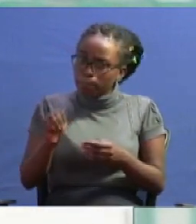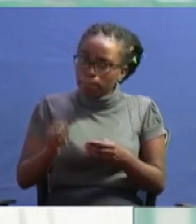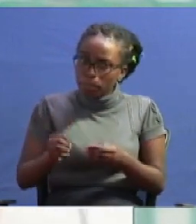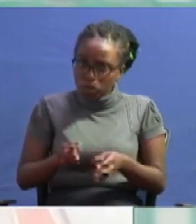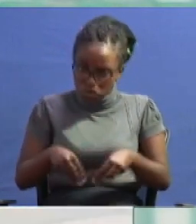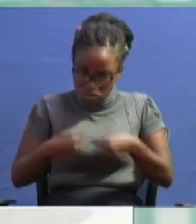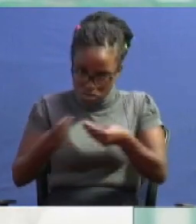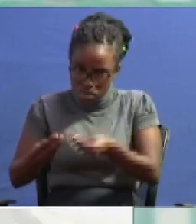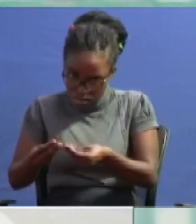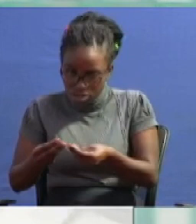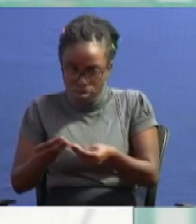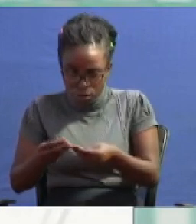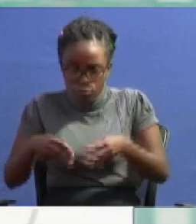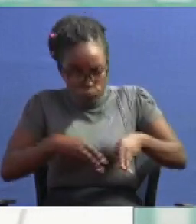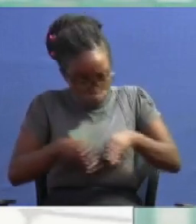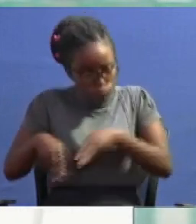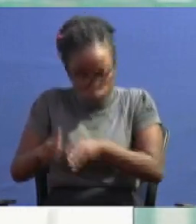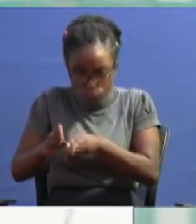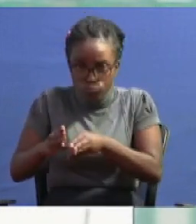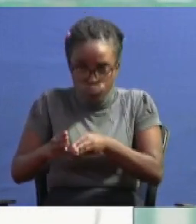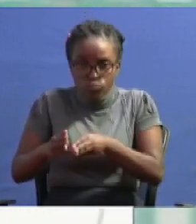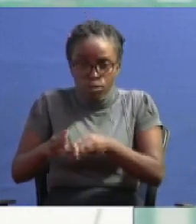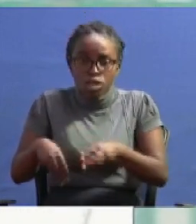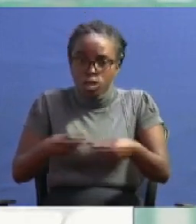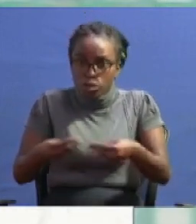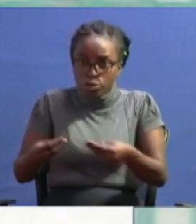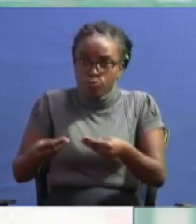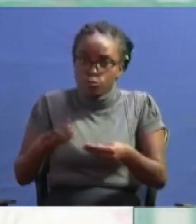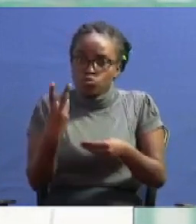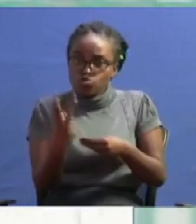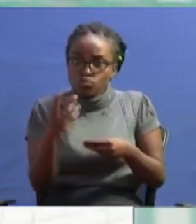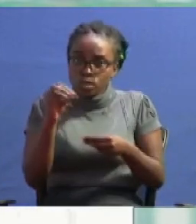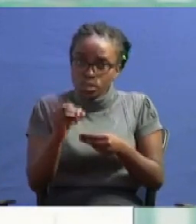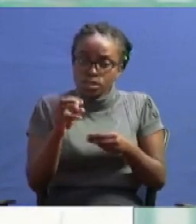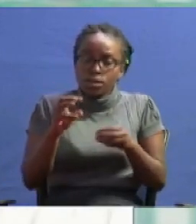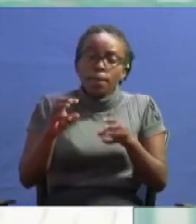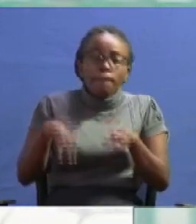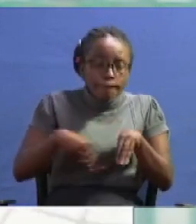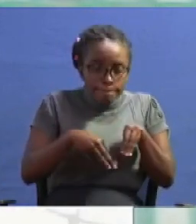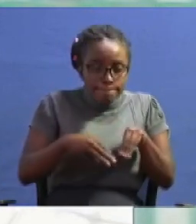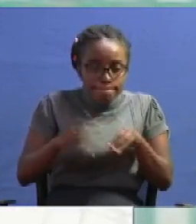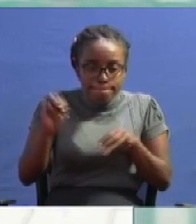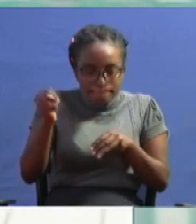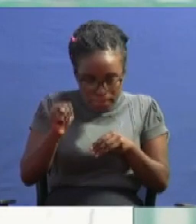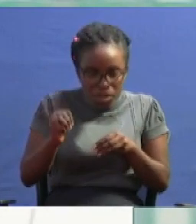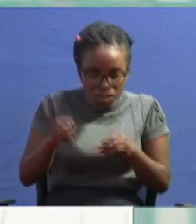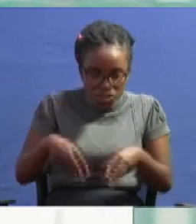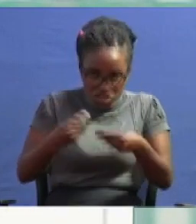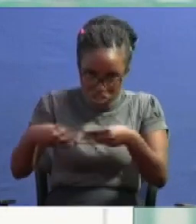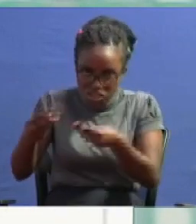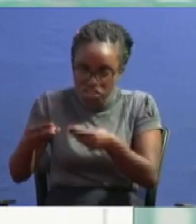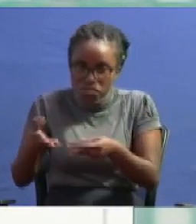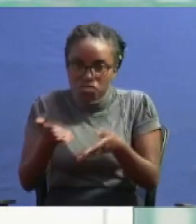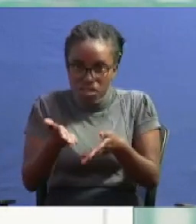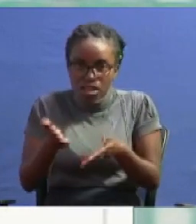them we give them the $1 million. If we have 20 million to spare, we give them the 20 million. When every constituency